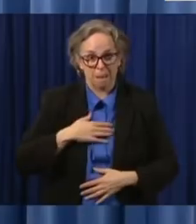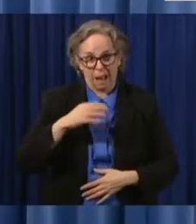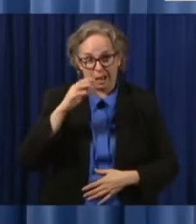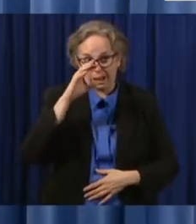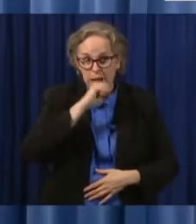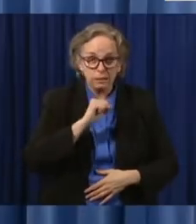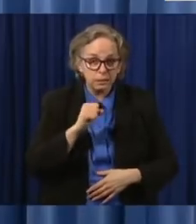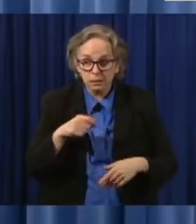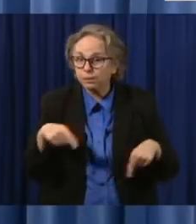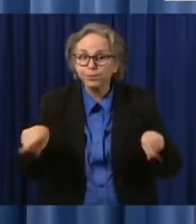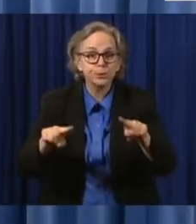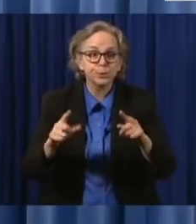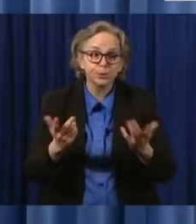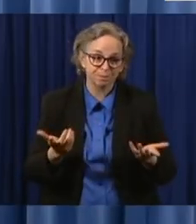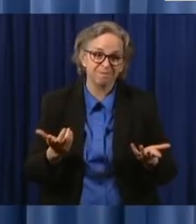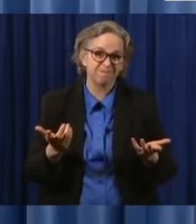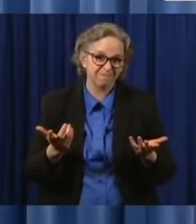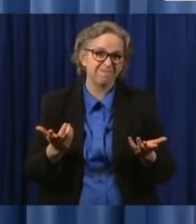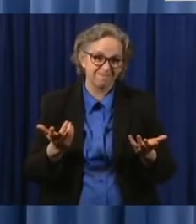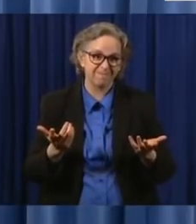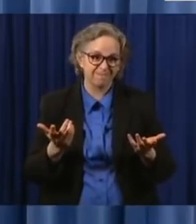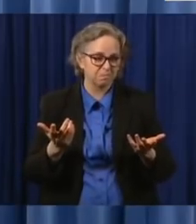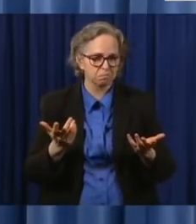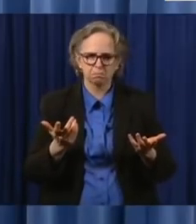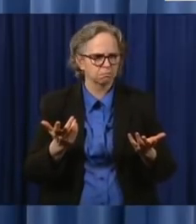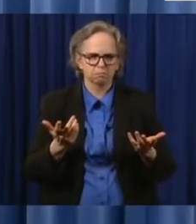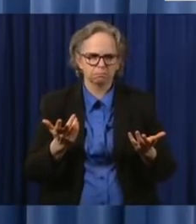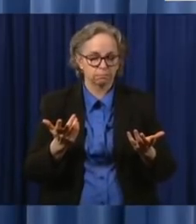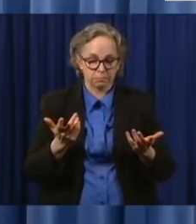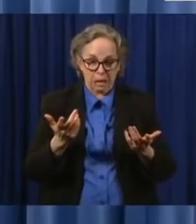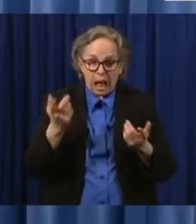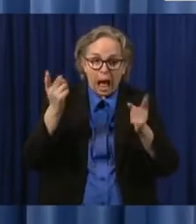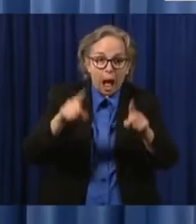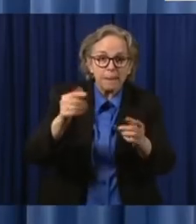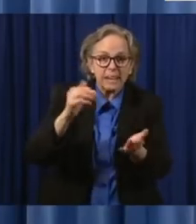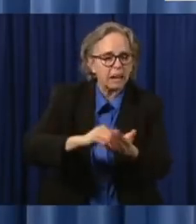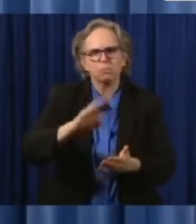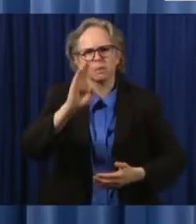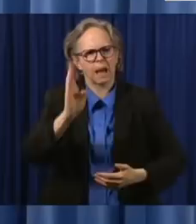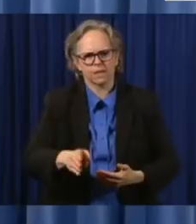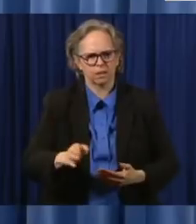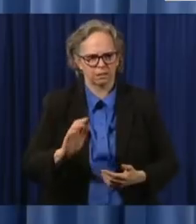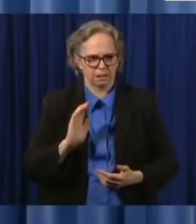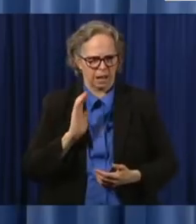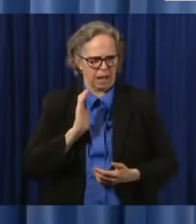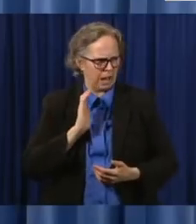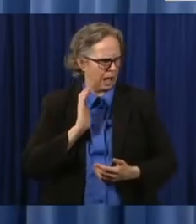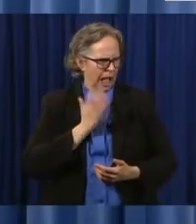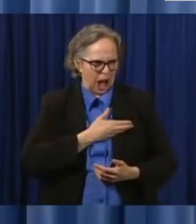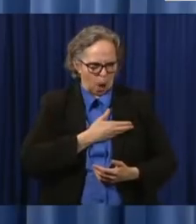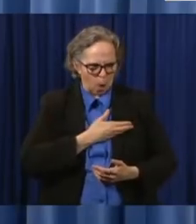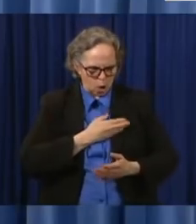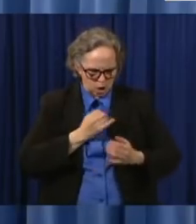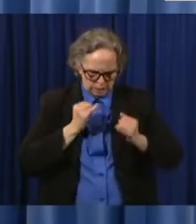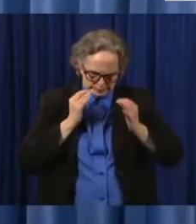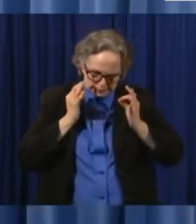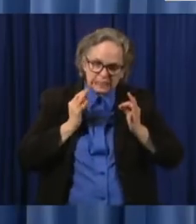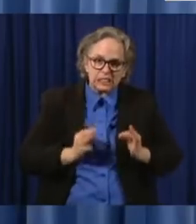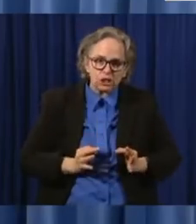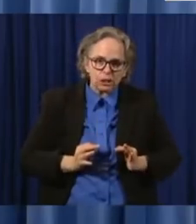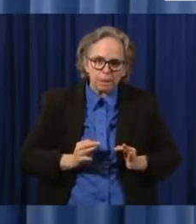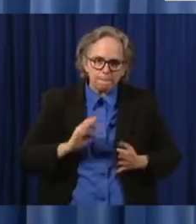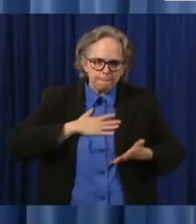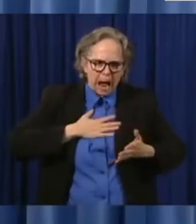no other time in our life when our own individual actions or inactions can impact the lives of so many of our